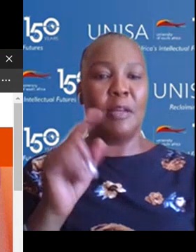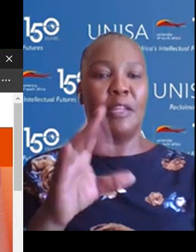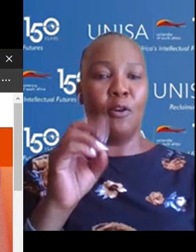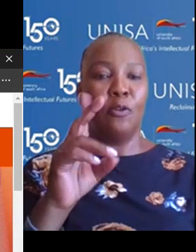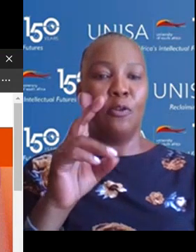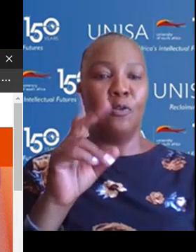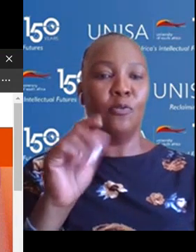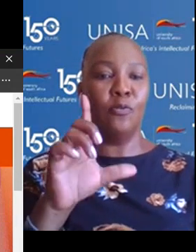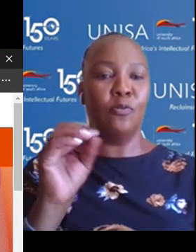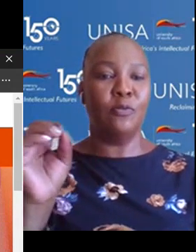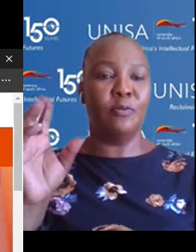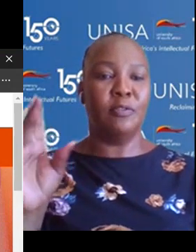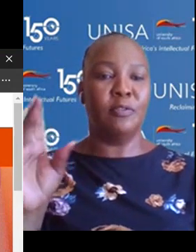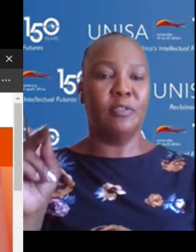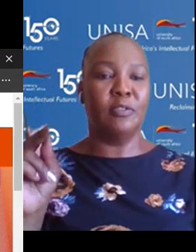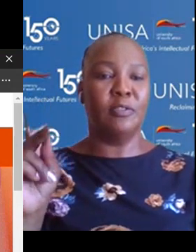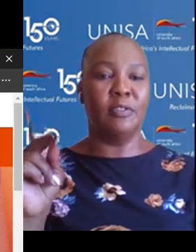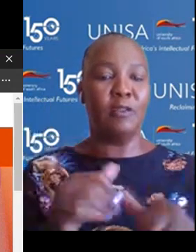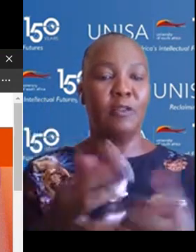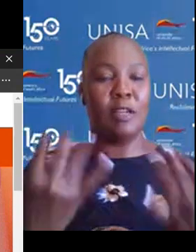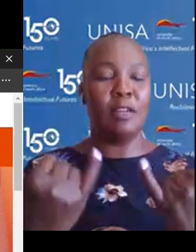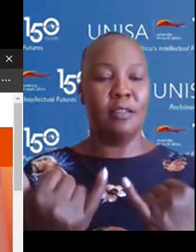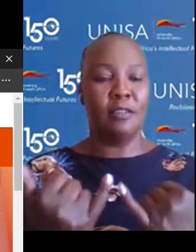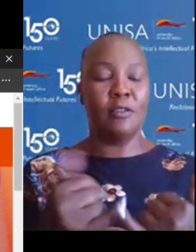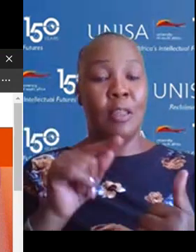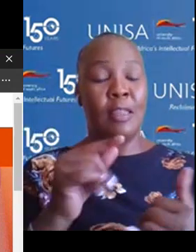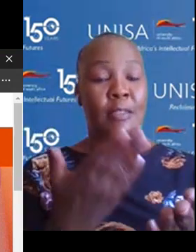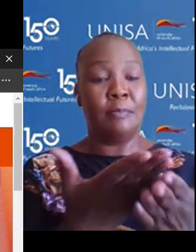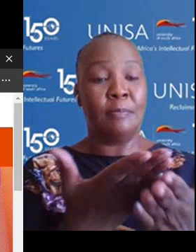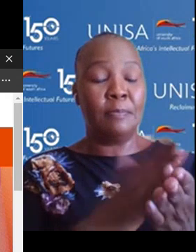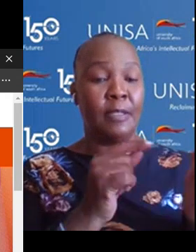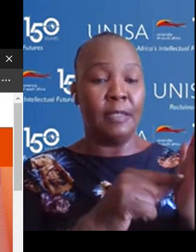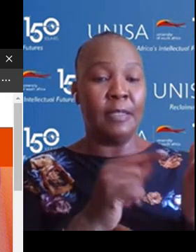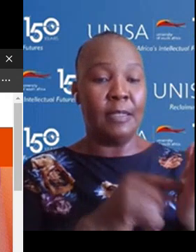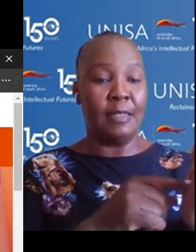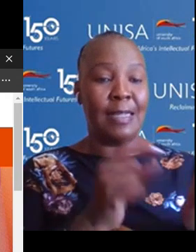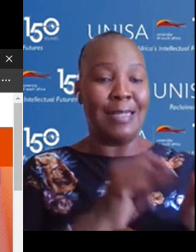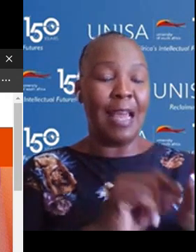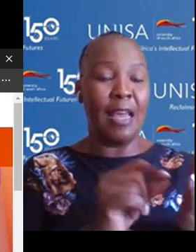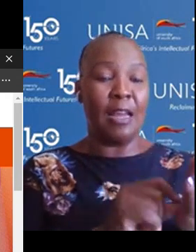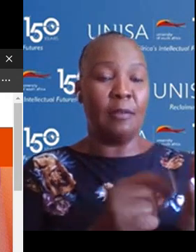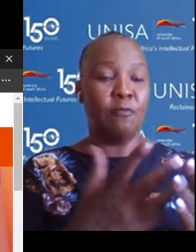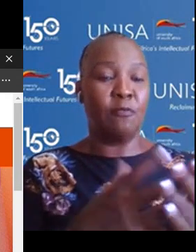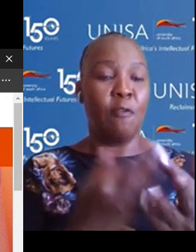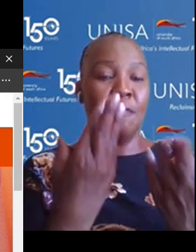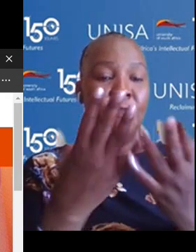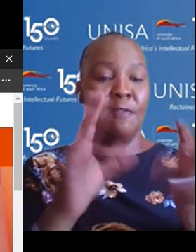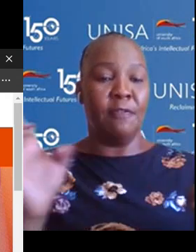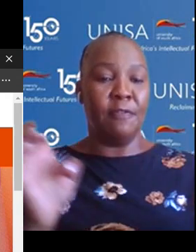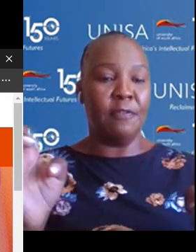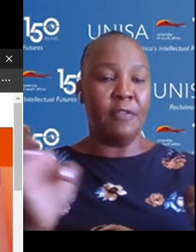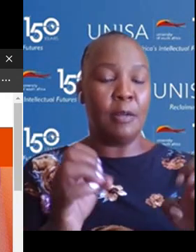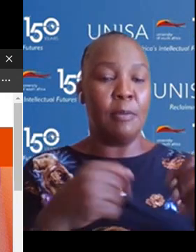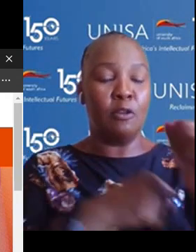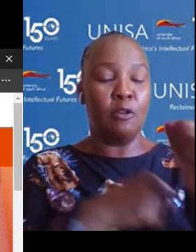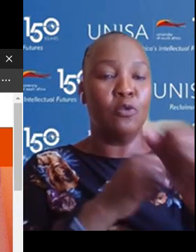So, yes, of course. So on this page, just click on here, sign up for a free version of Microsoft 365.